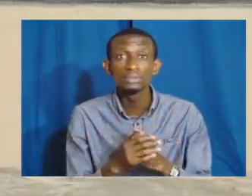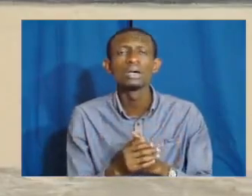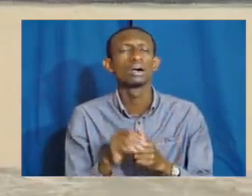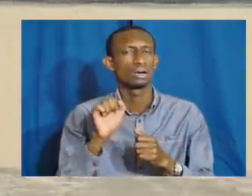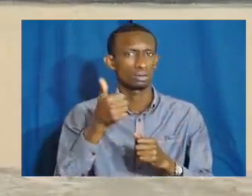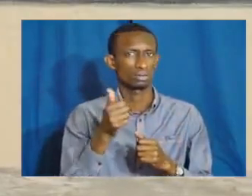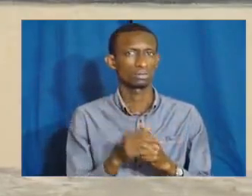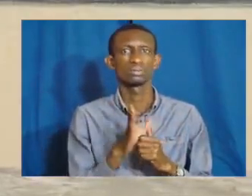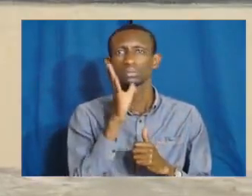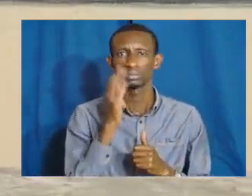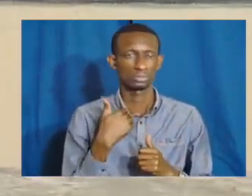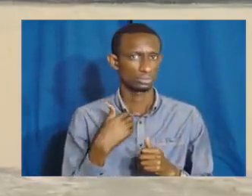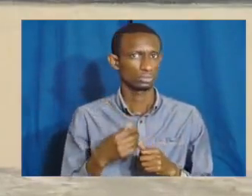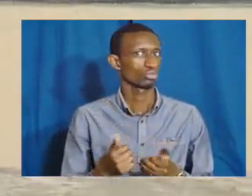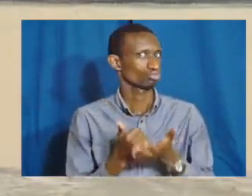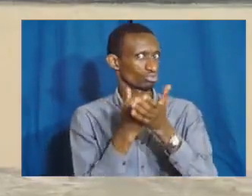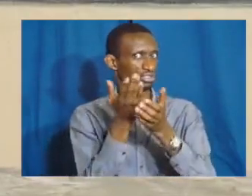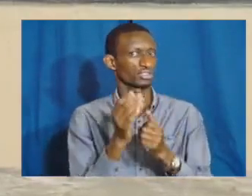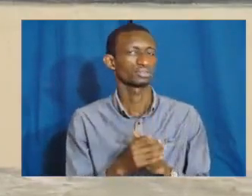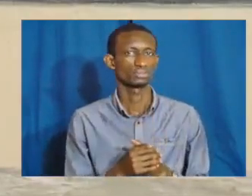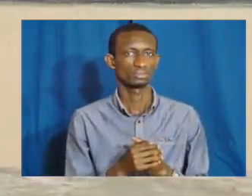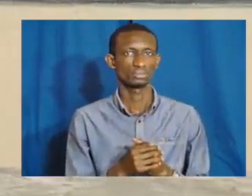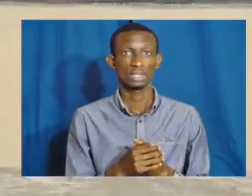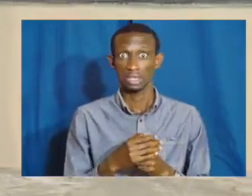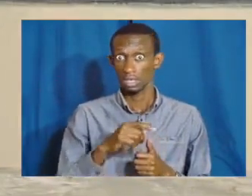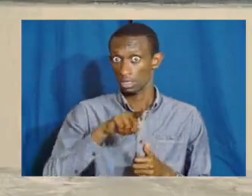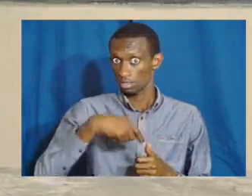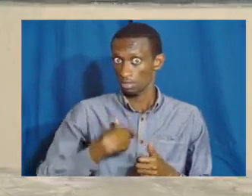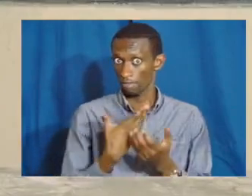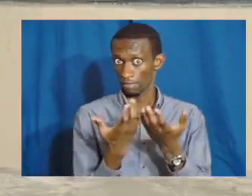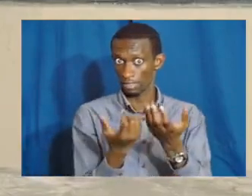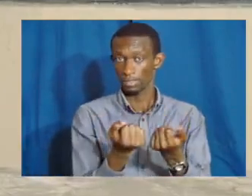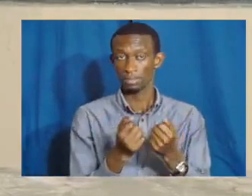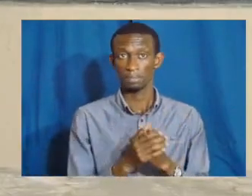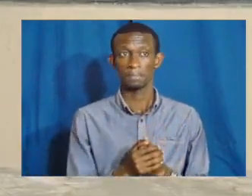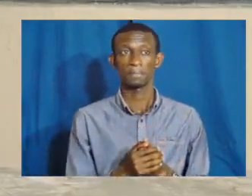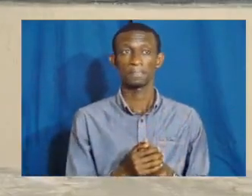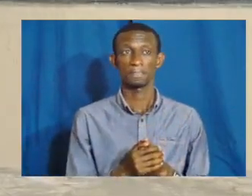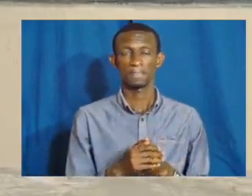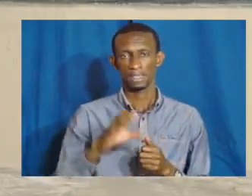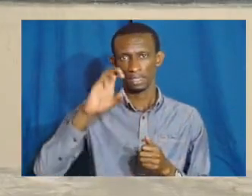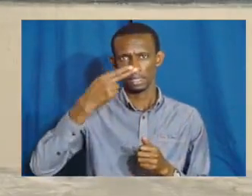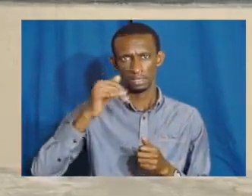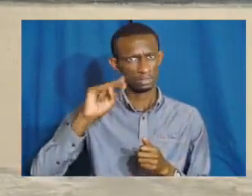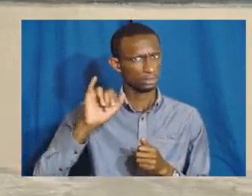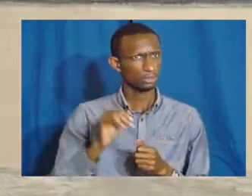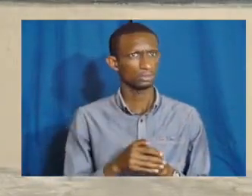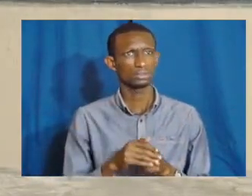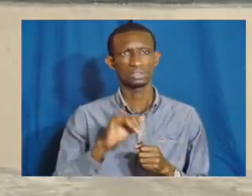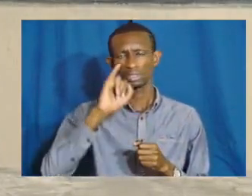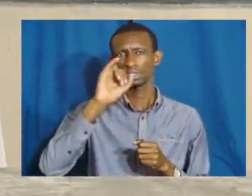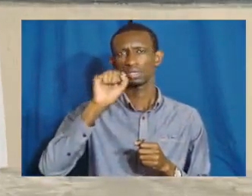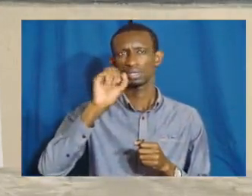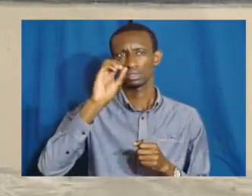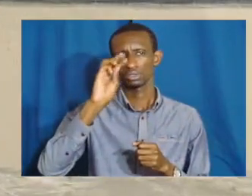Well, let me help you. So we have chain isomerism.